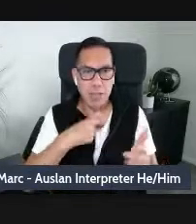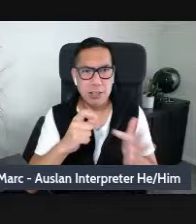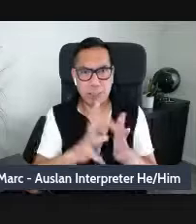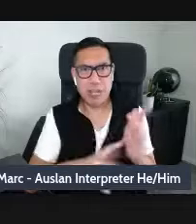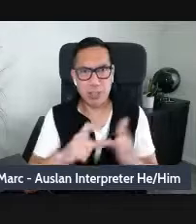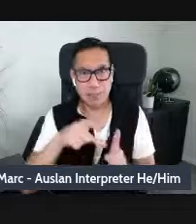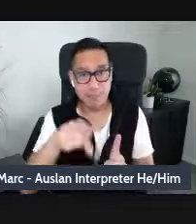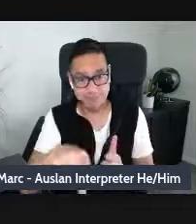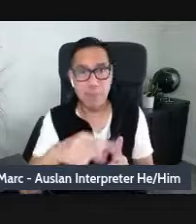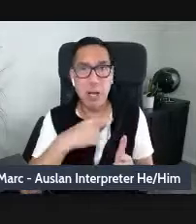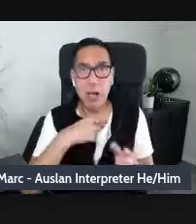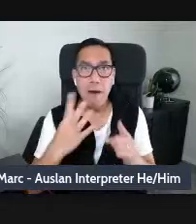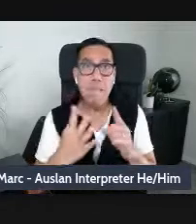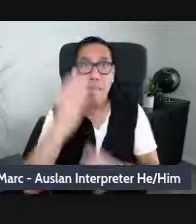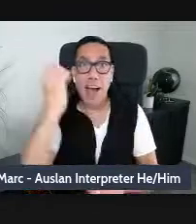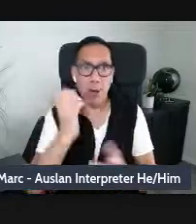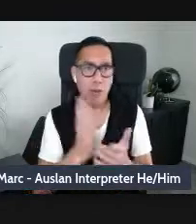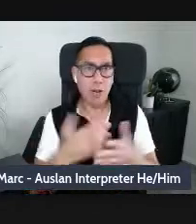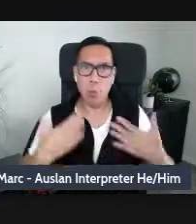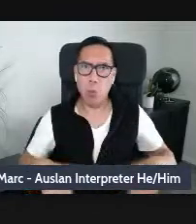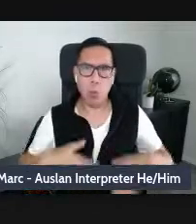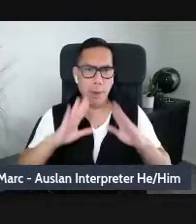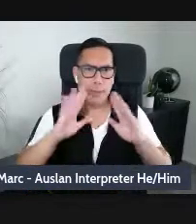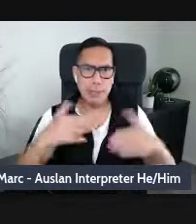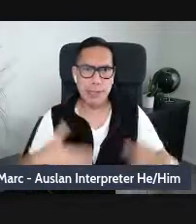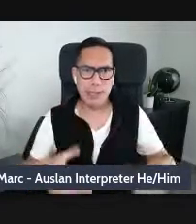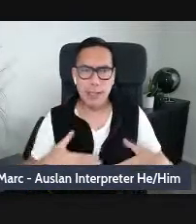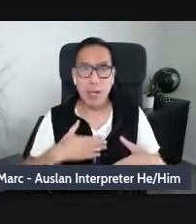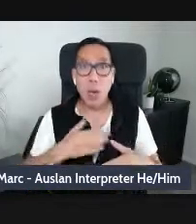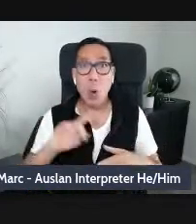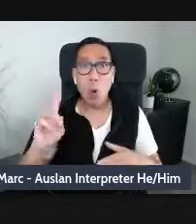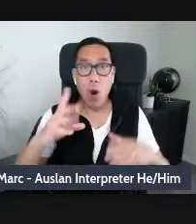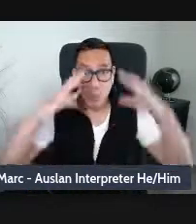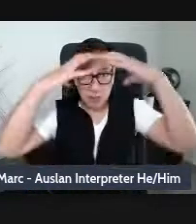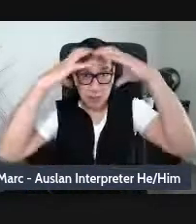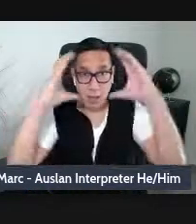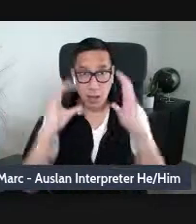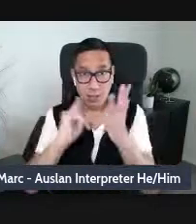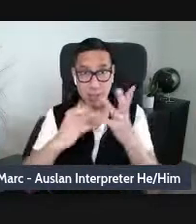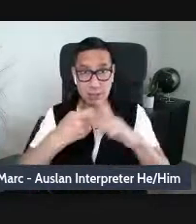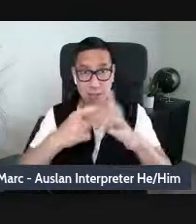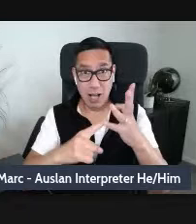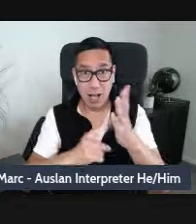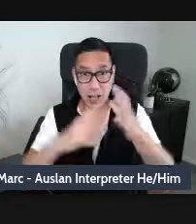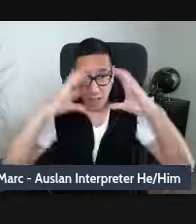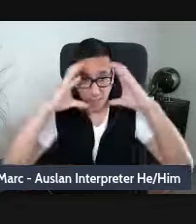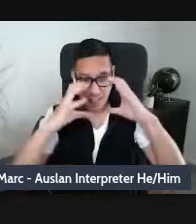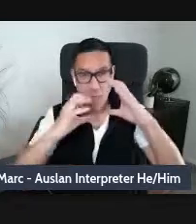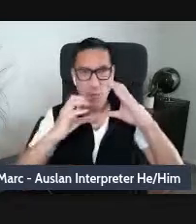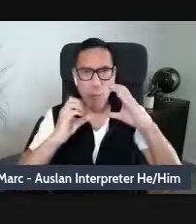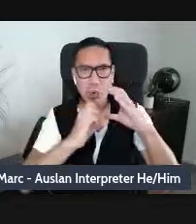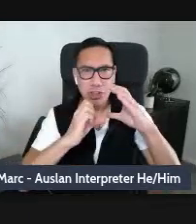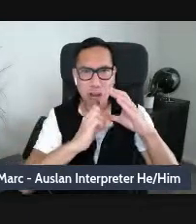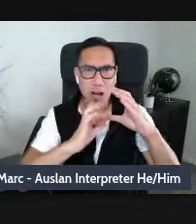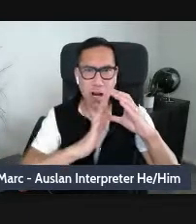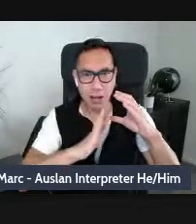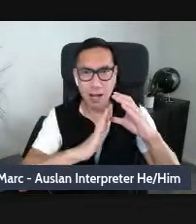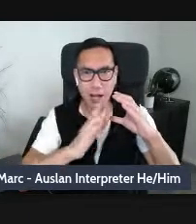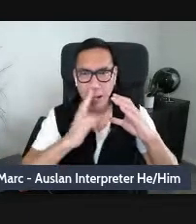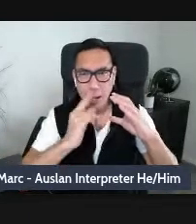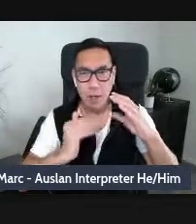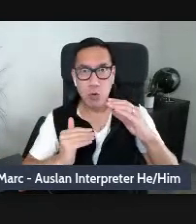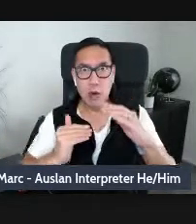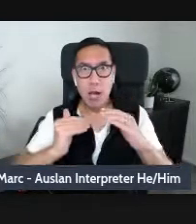that the pressure inside the skull can be raised in a subset of patients. And we think